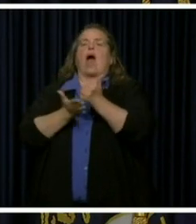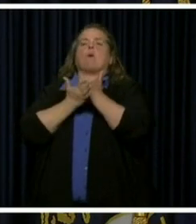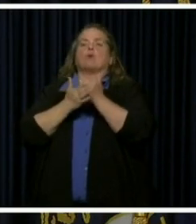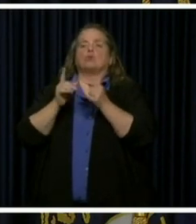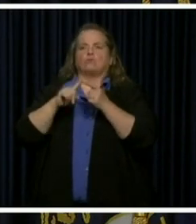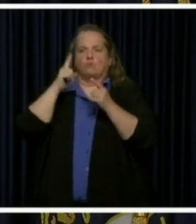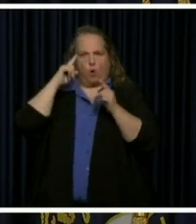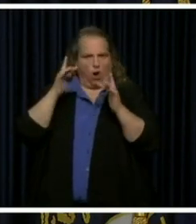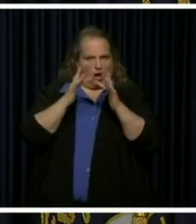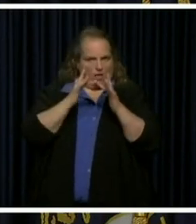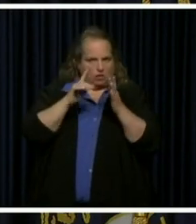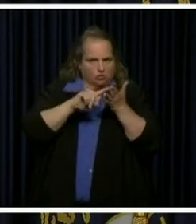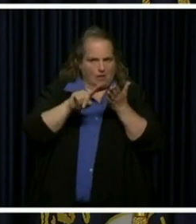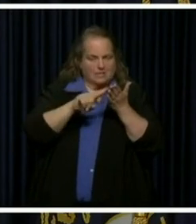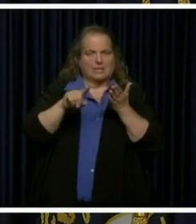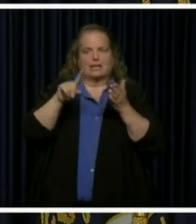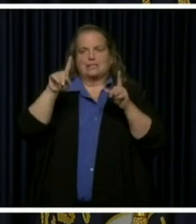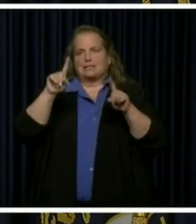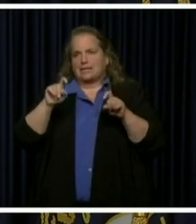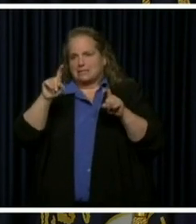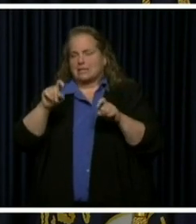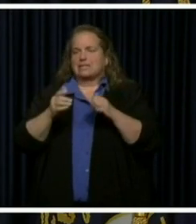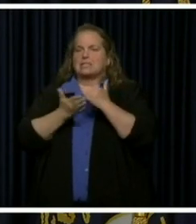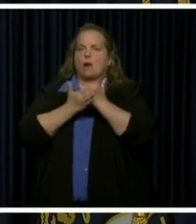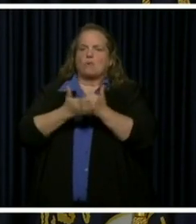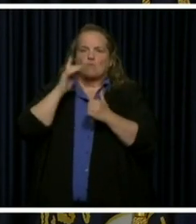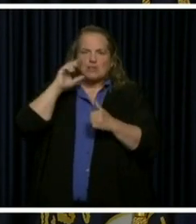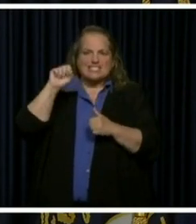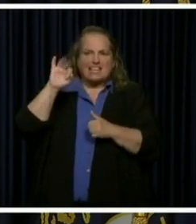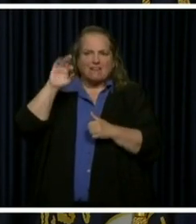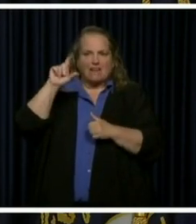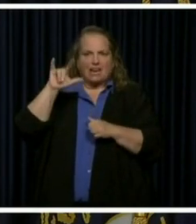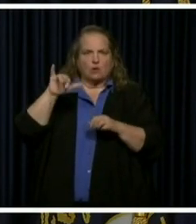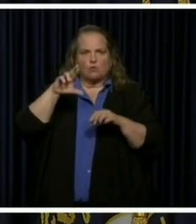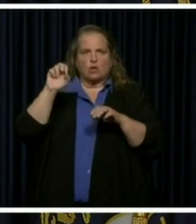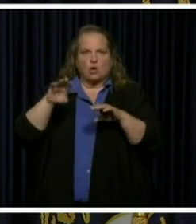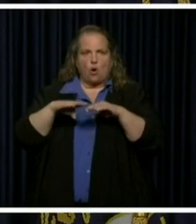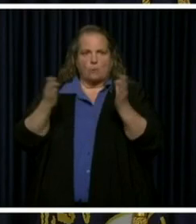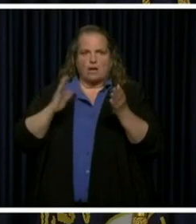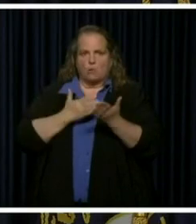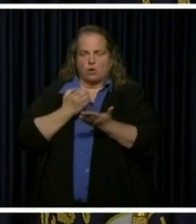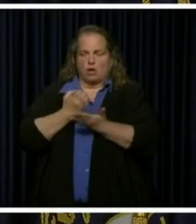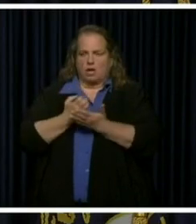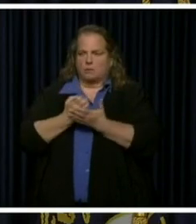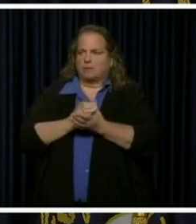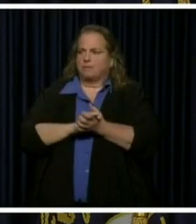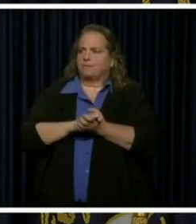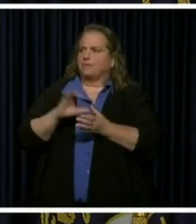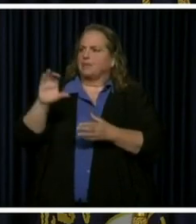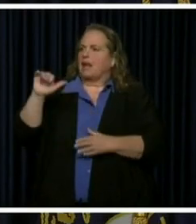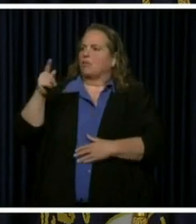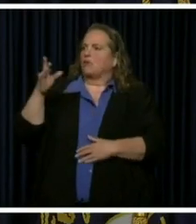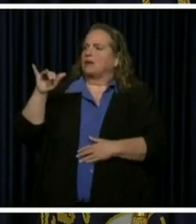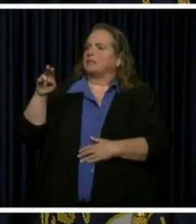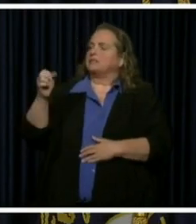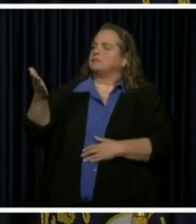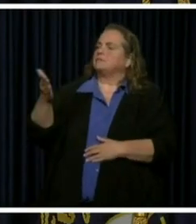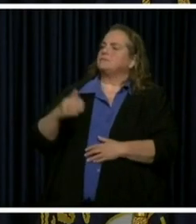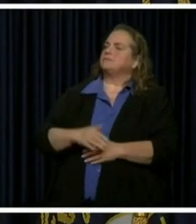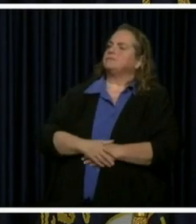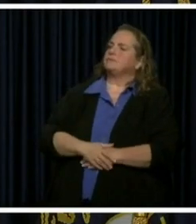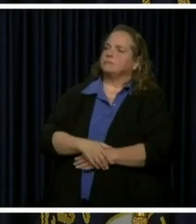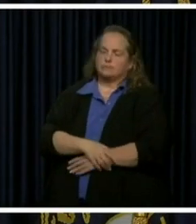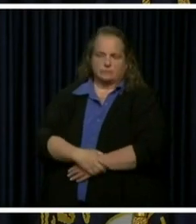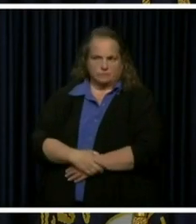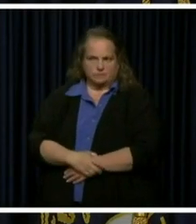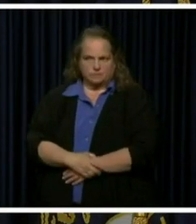contact tracing and testing. It is helpful for safely reopening our economy. Catherine, thank you for waiting. Can you talk about the